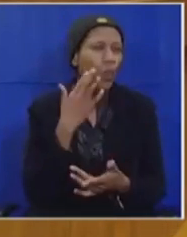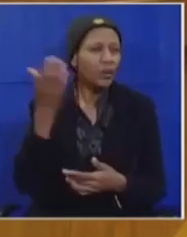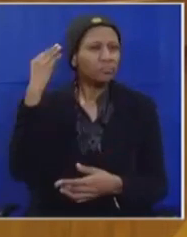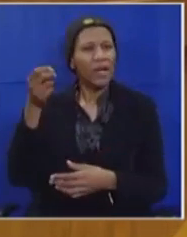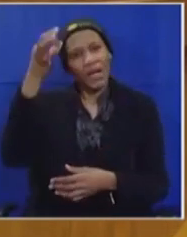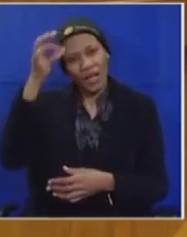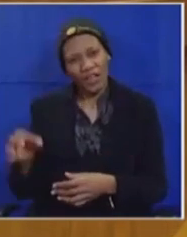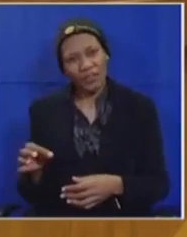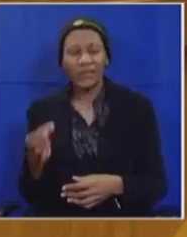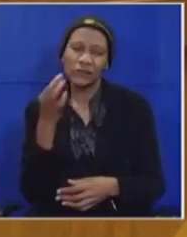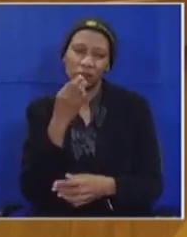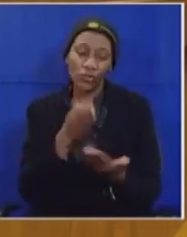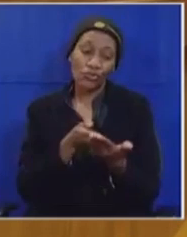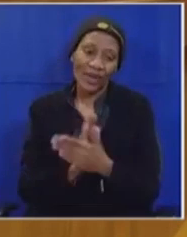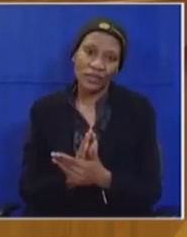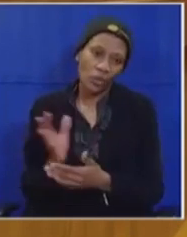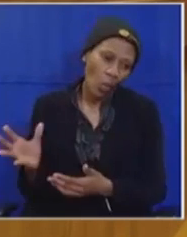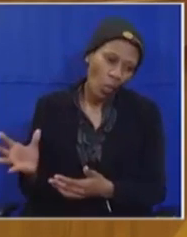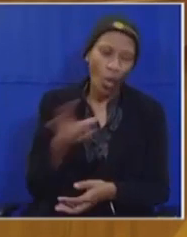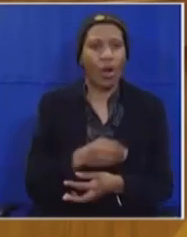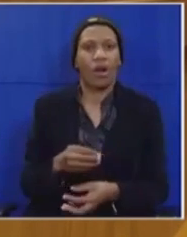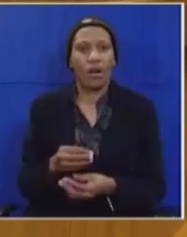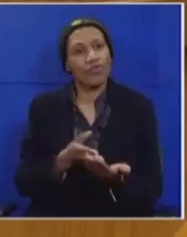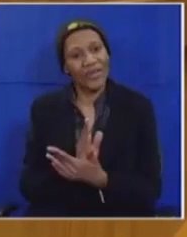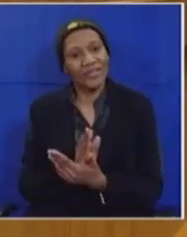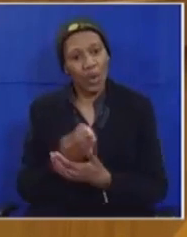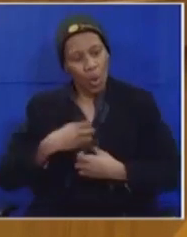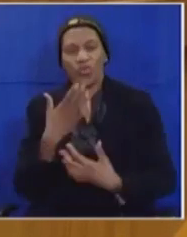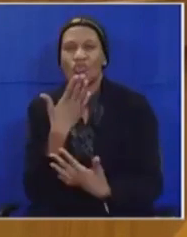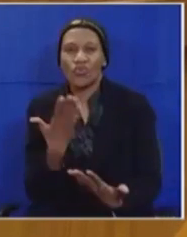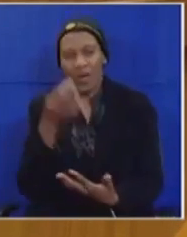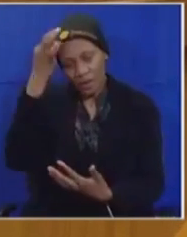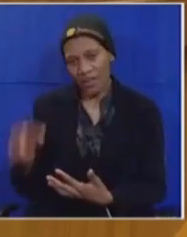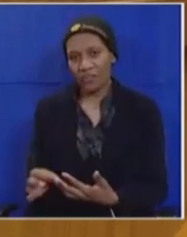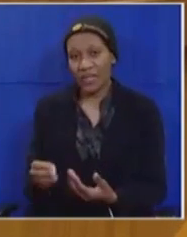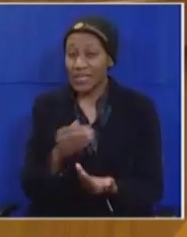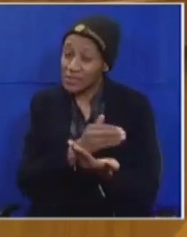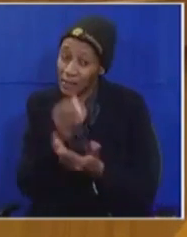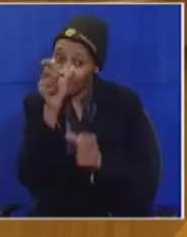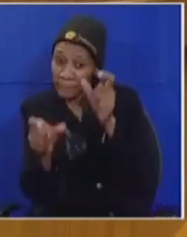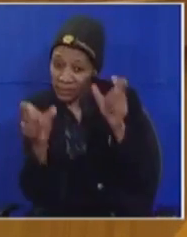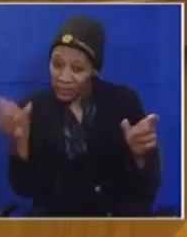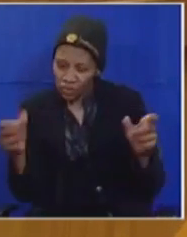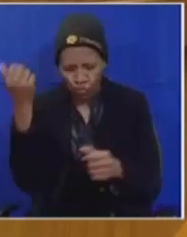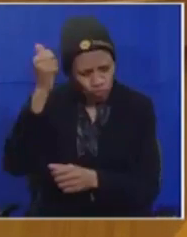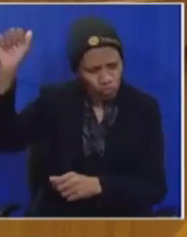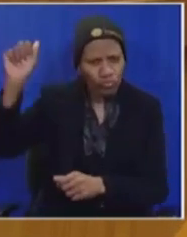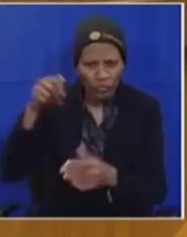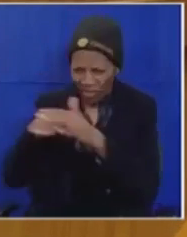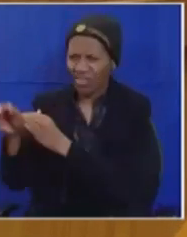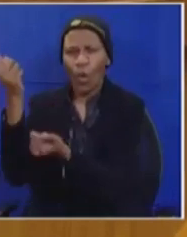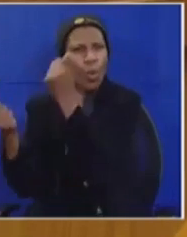all the mineral rights are owned by the government. There were a number of people who protested and even took the government to